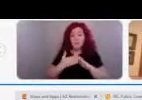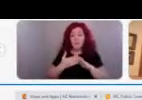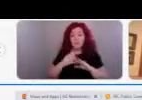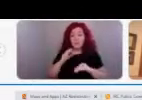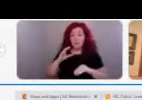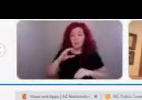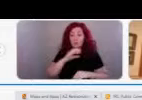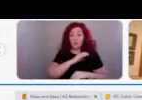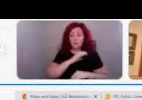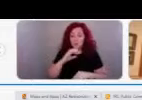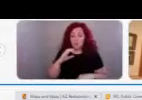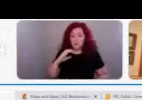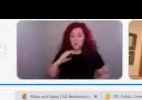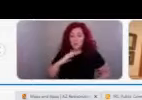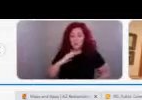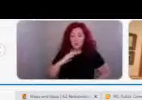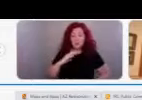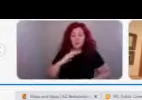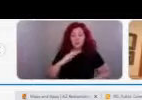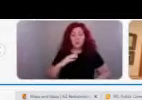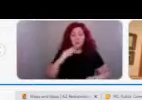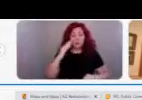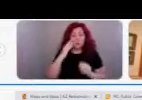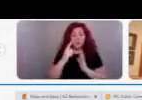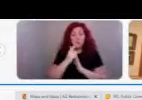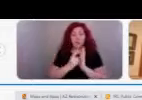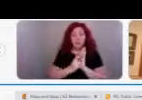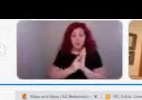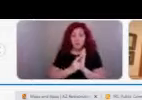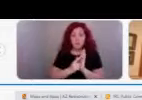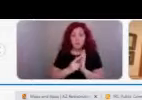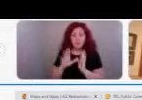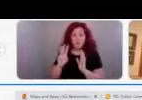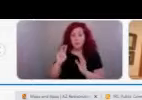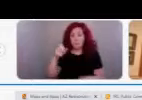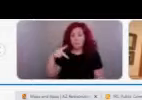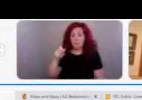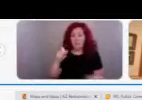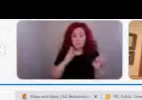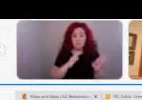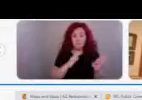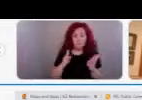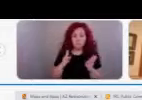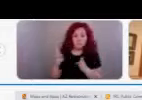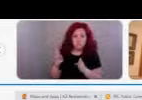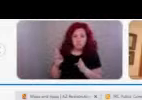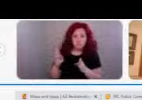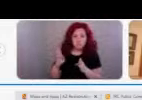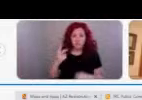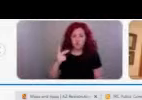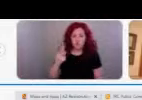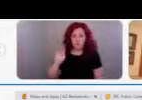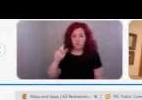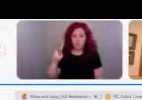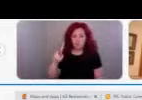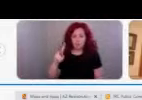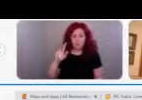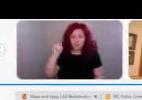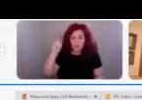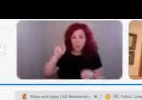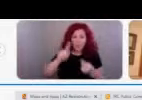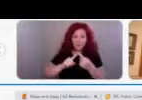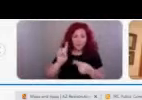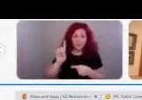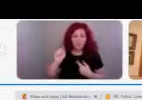laws your maps move two blocks in gilbert and put them into north into downtown